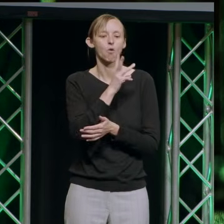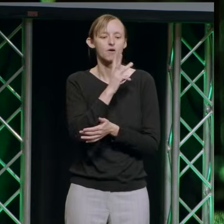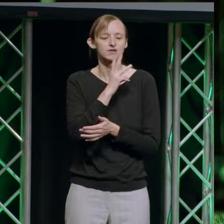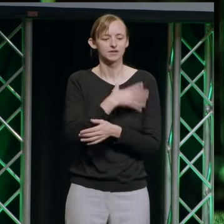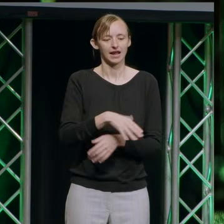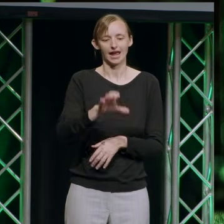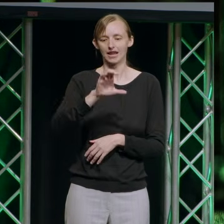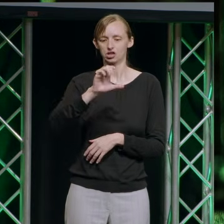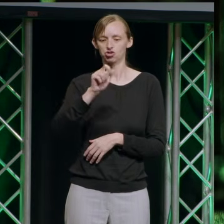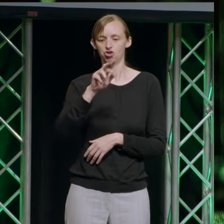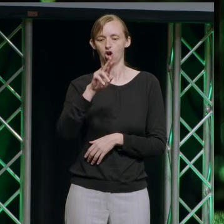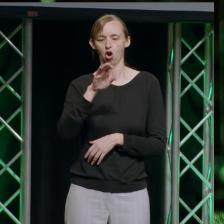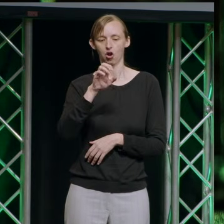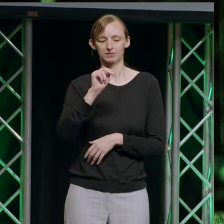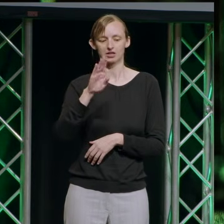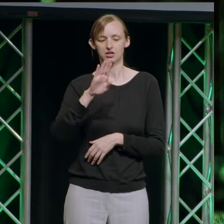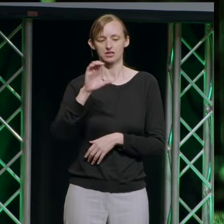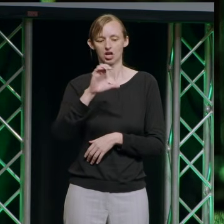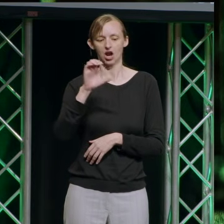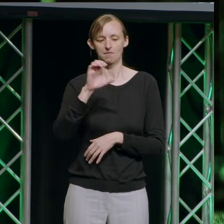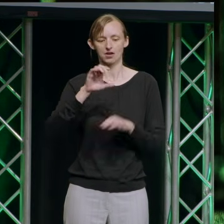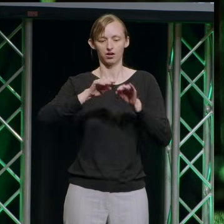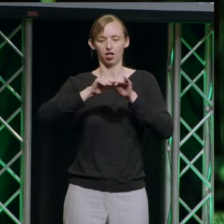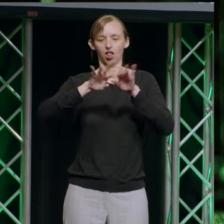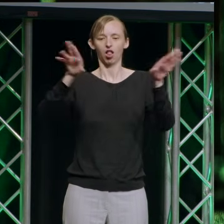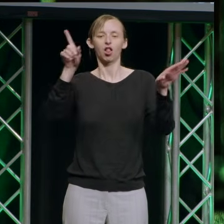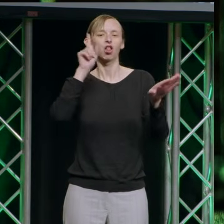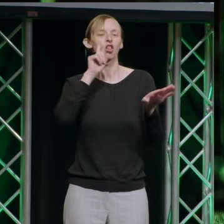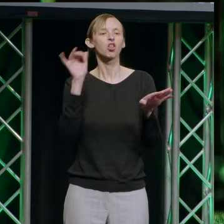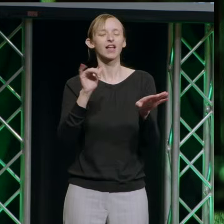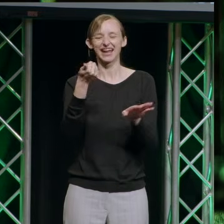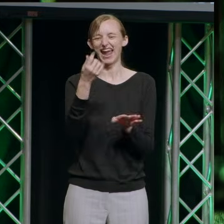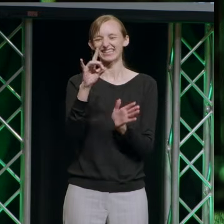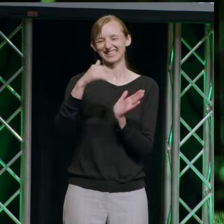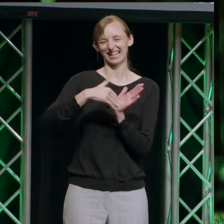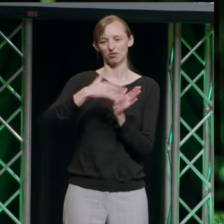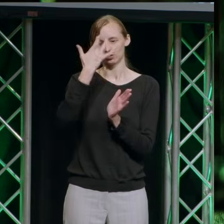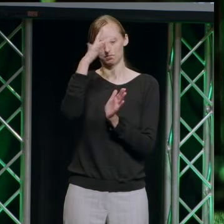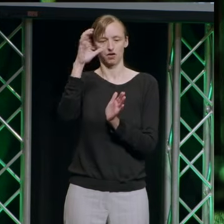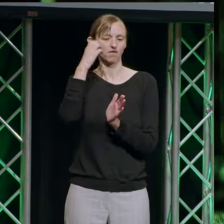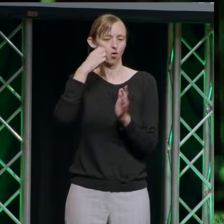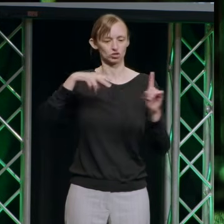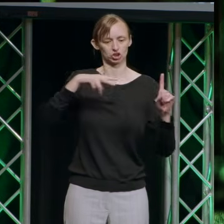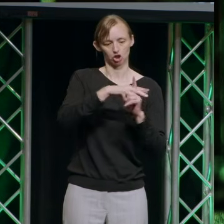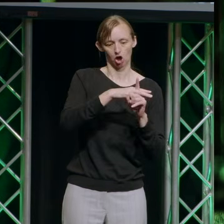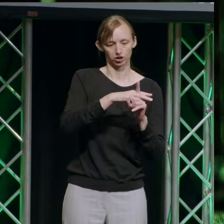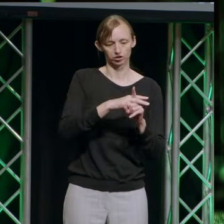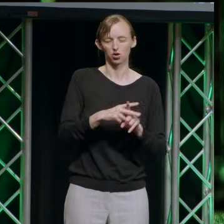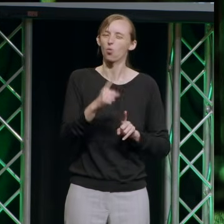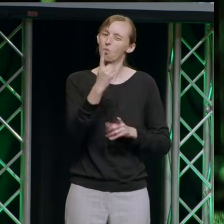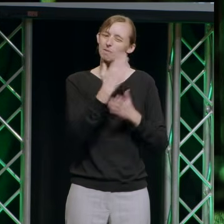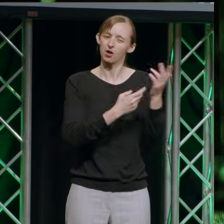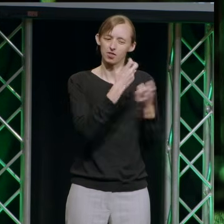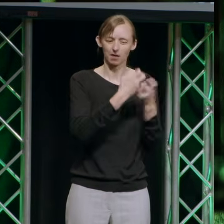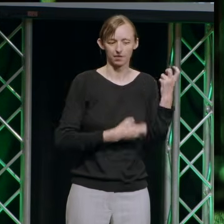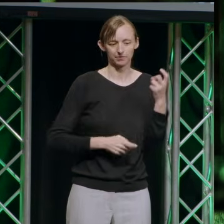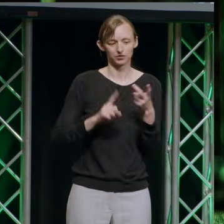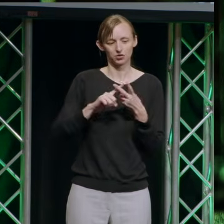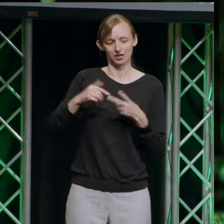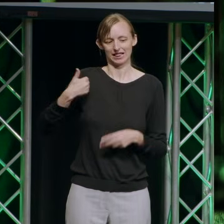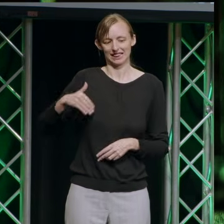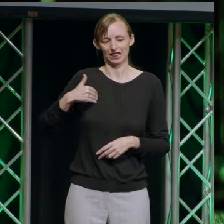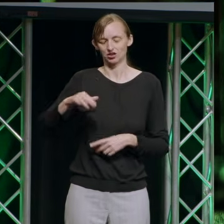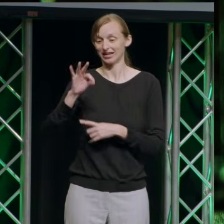carbon equivalent of charging 18,000 smartphones. But this is just one part of the problem. 90% of leather